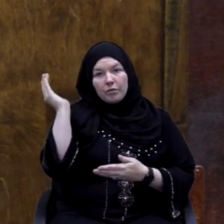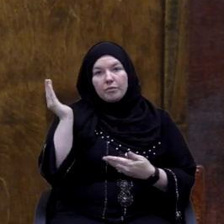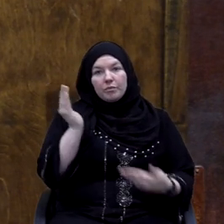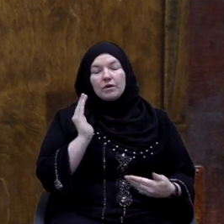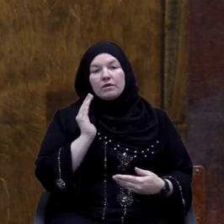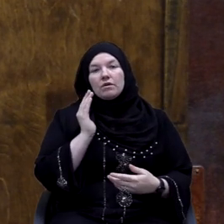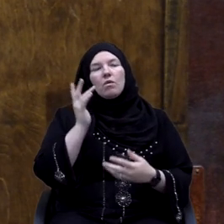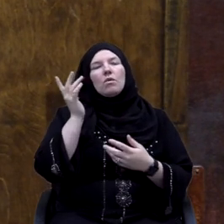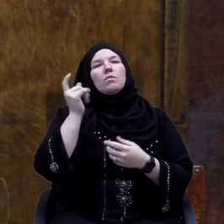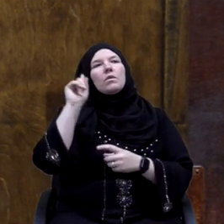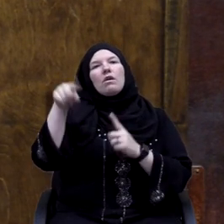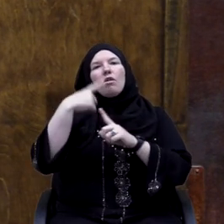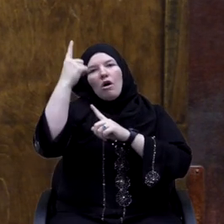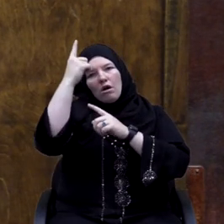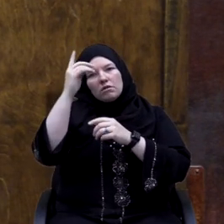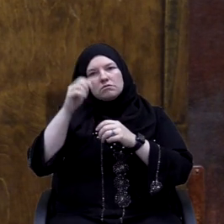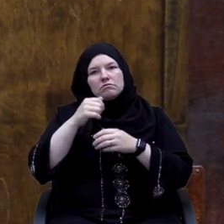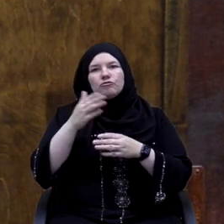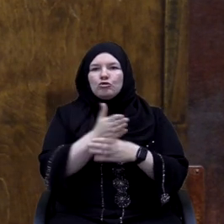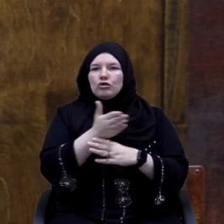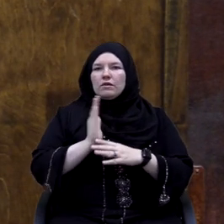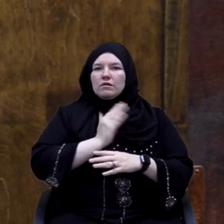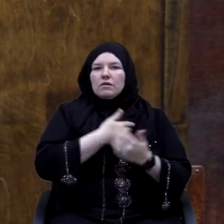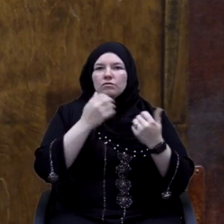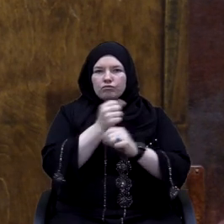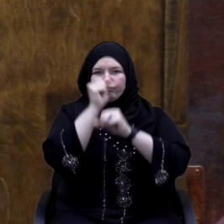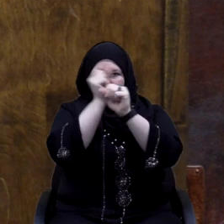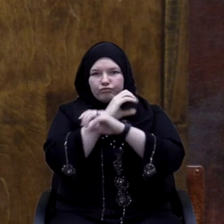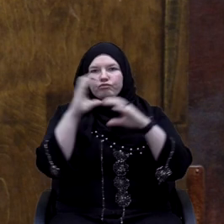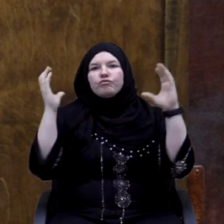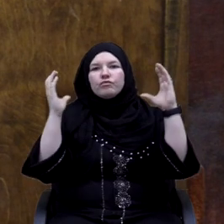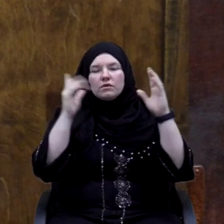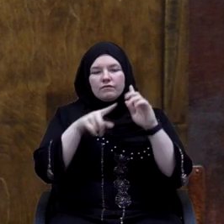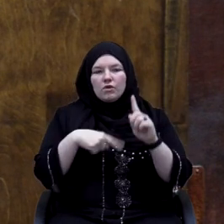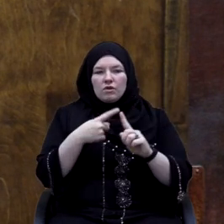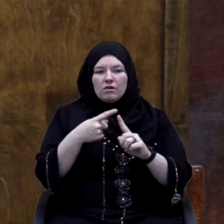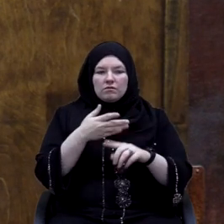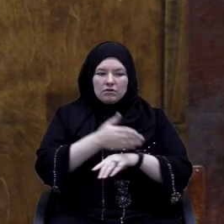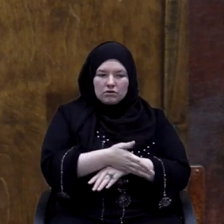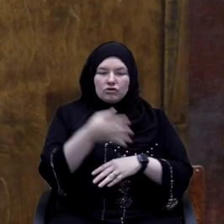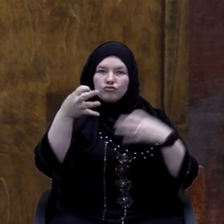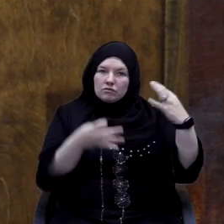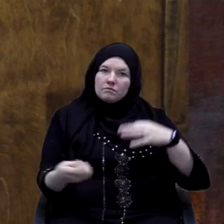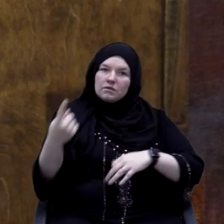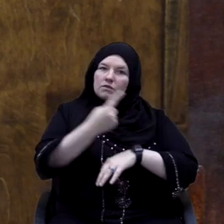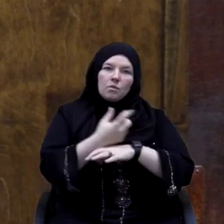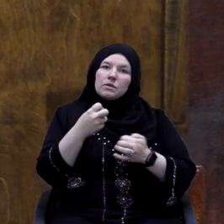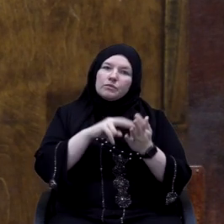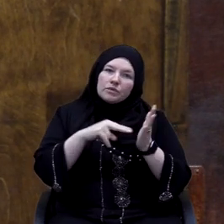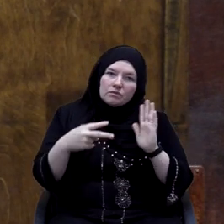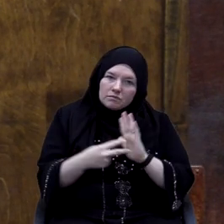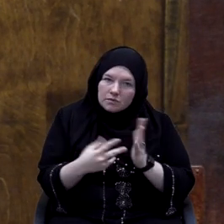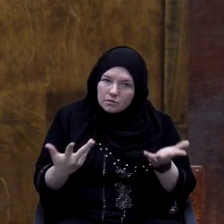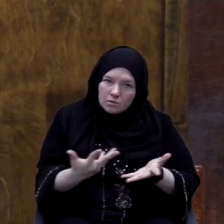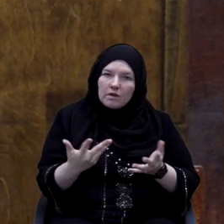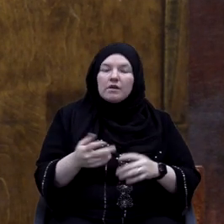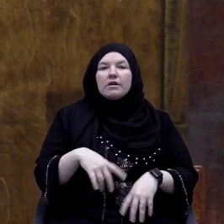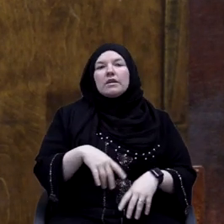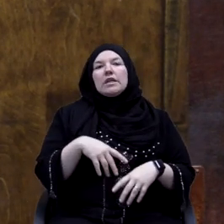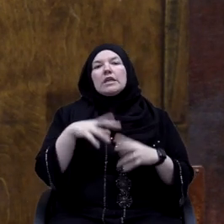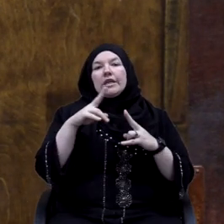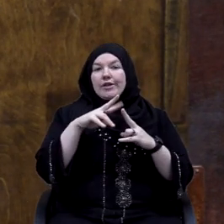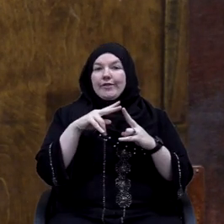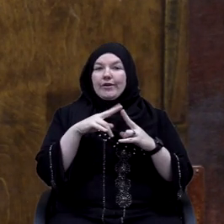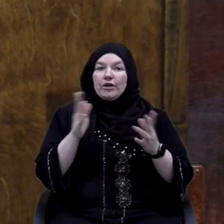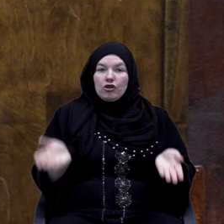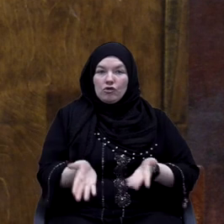a picture or image or situation from the hereafter, the ultimate purpose is to either entice us to